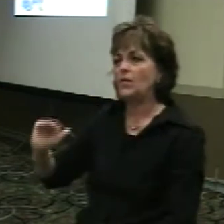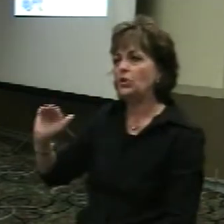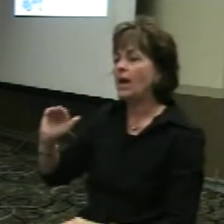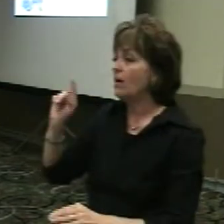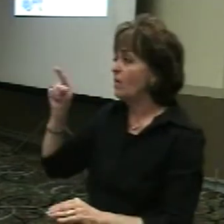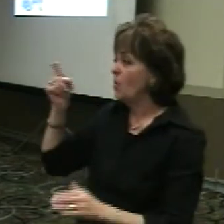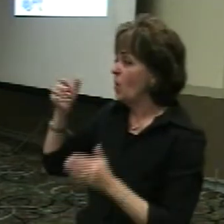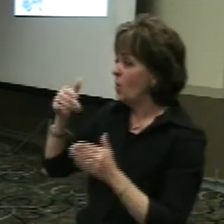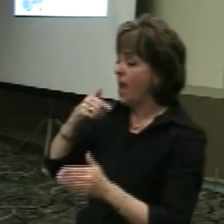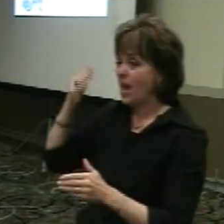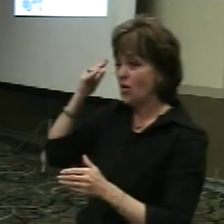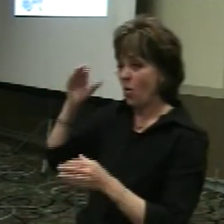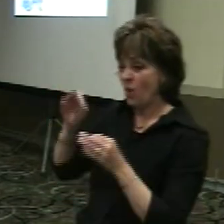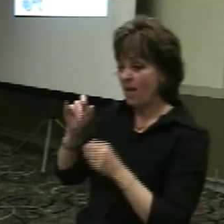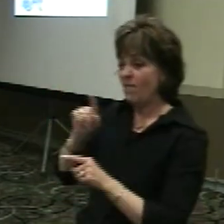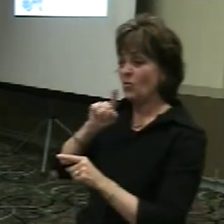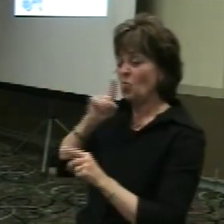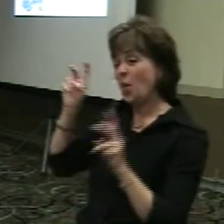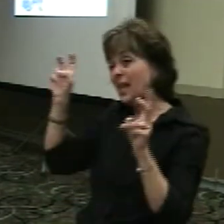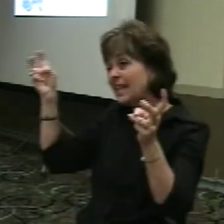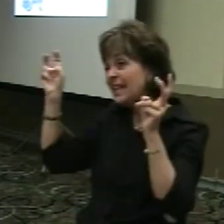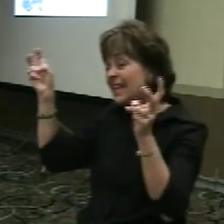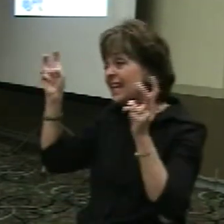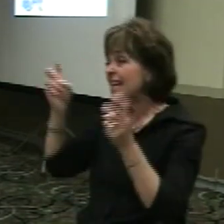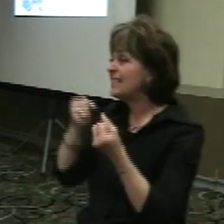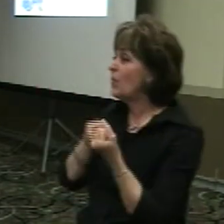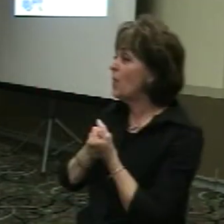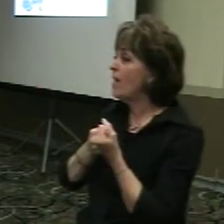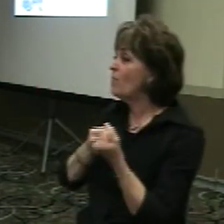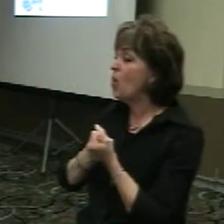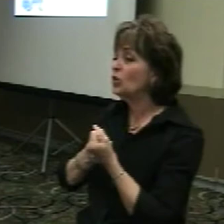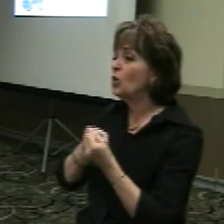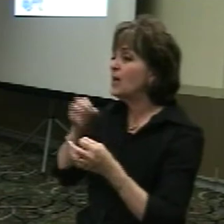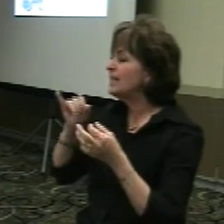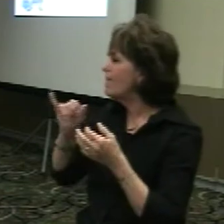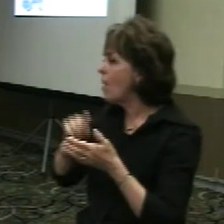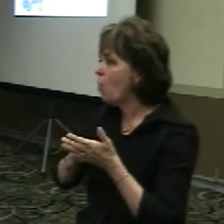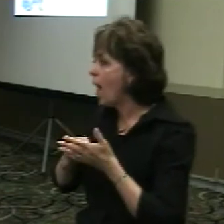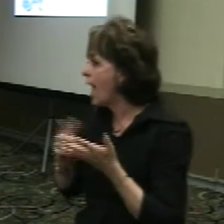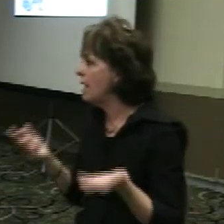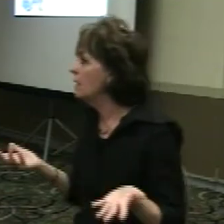only way I know if a thing truly, quote unquote, is a reinforcer is if it what?